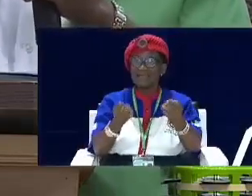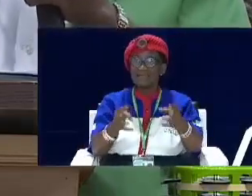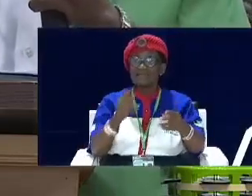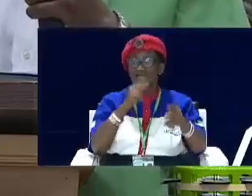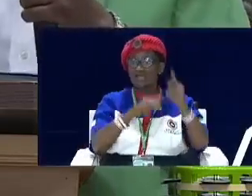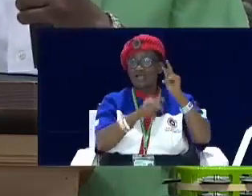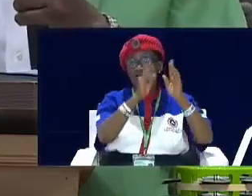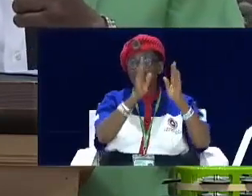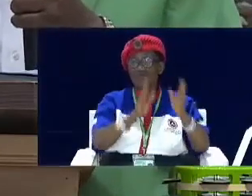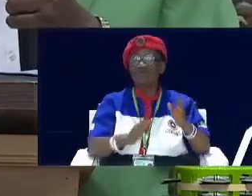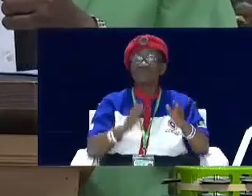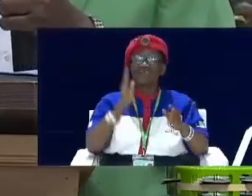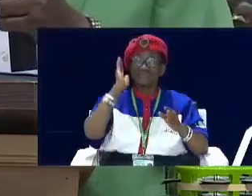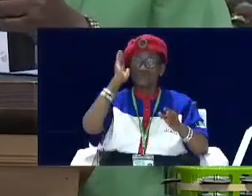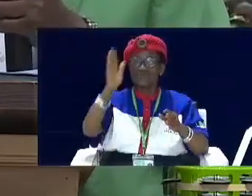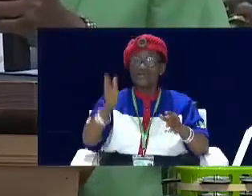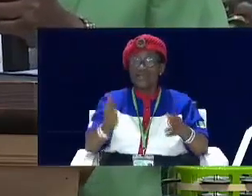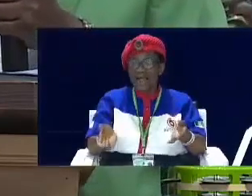you. Amen.